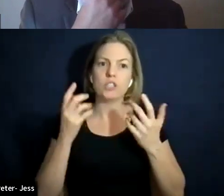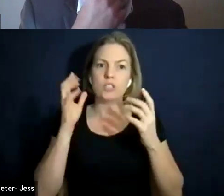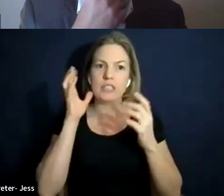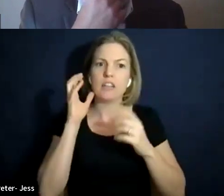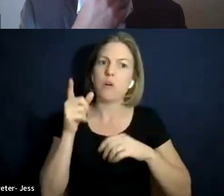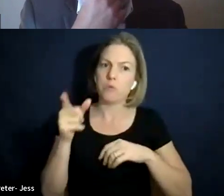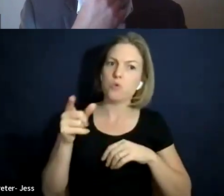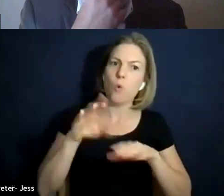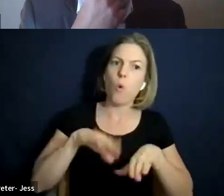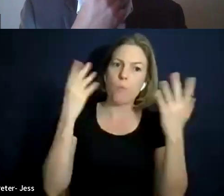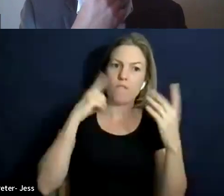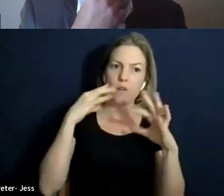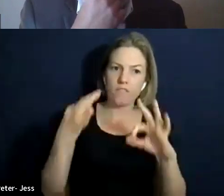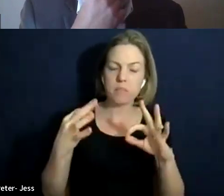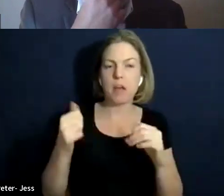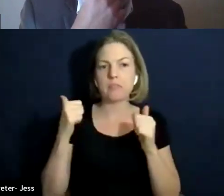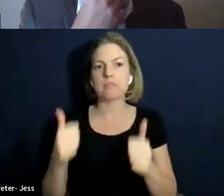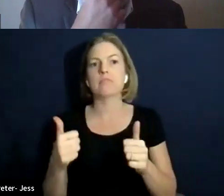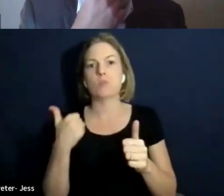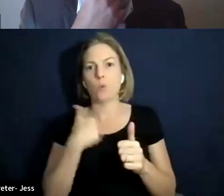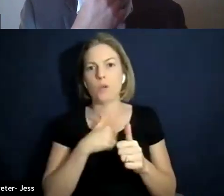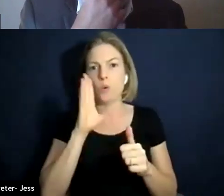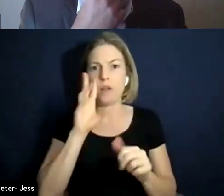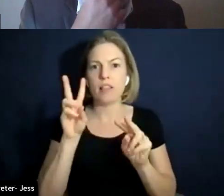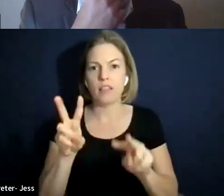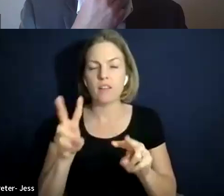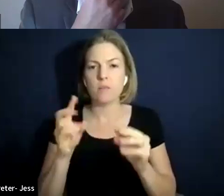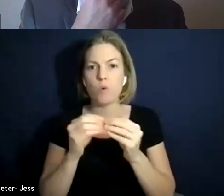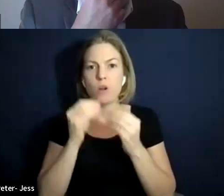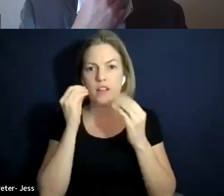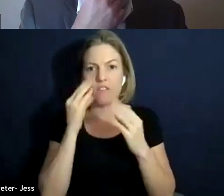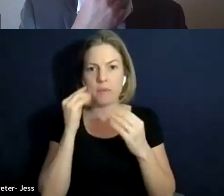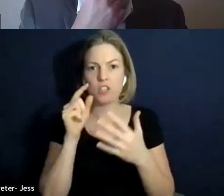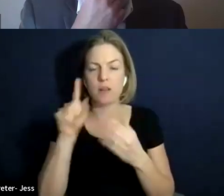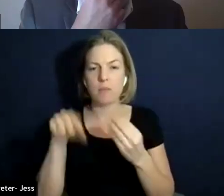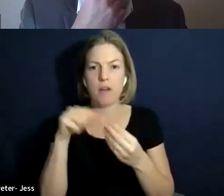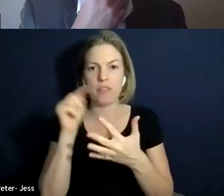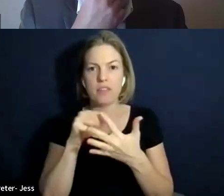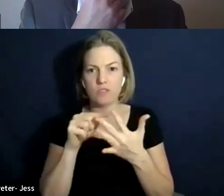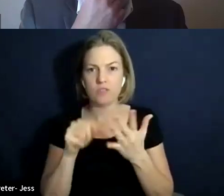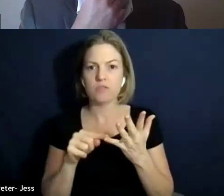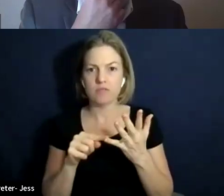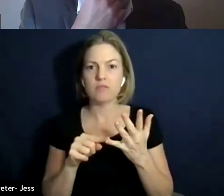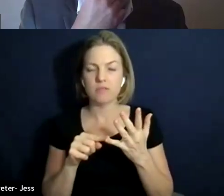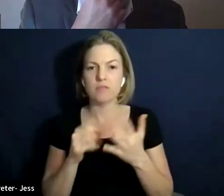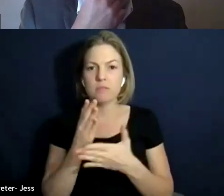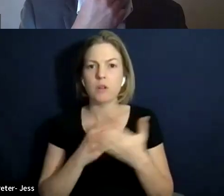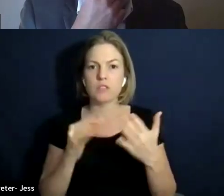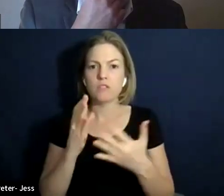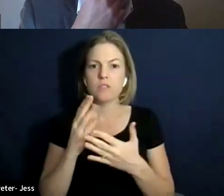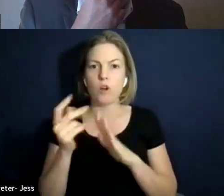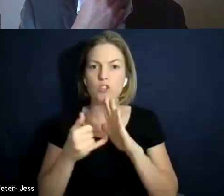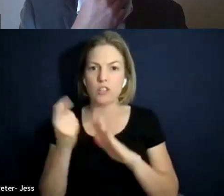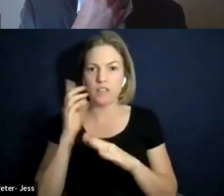project. And we'll definitely be looking for information on those sides of the project in further